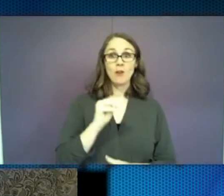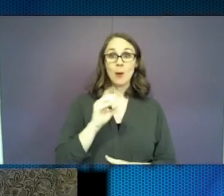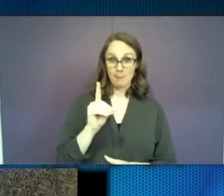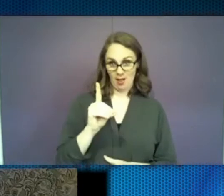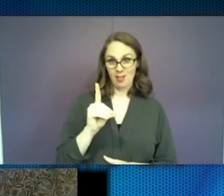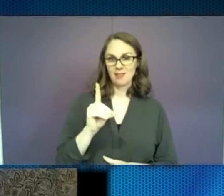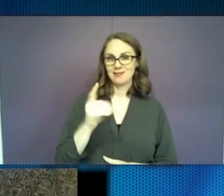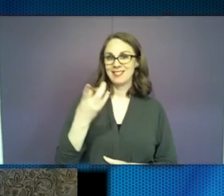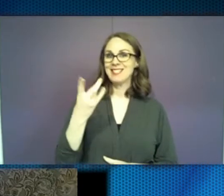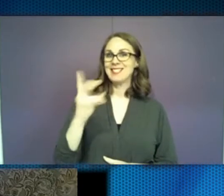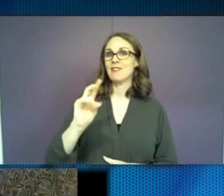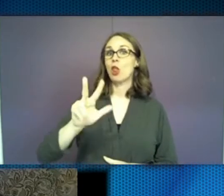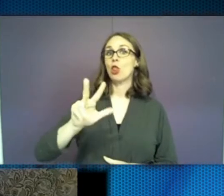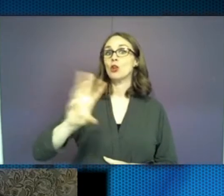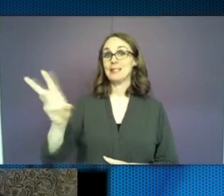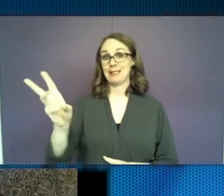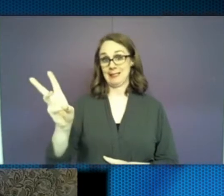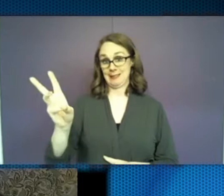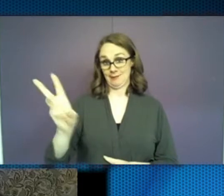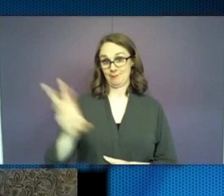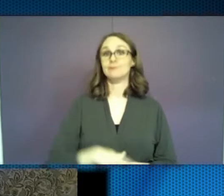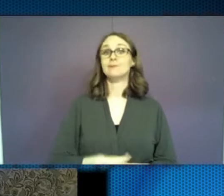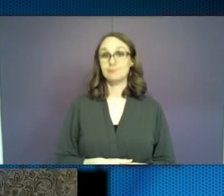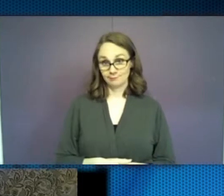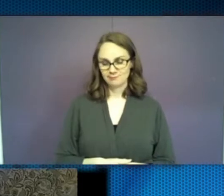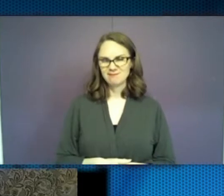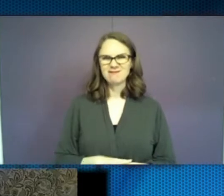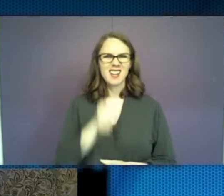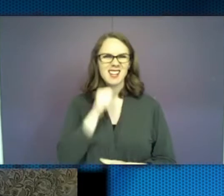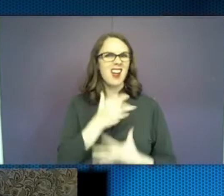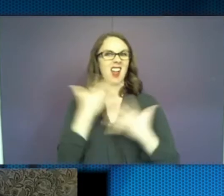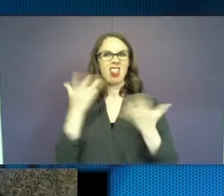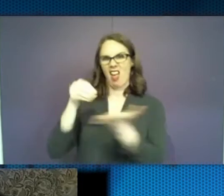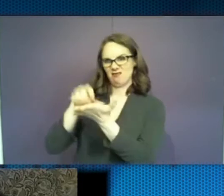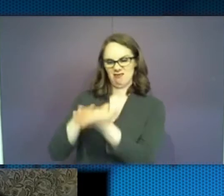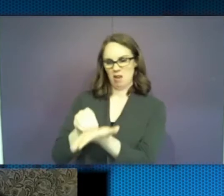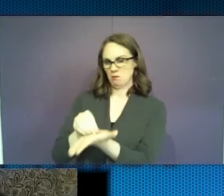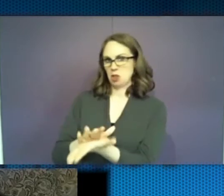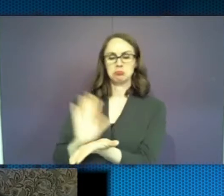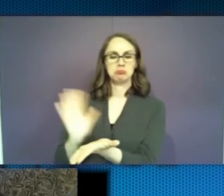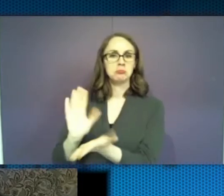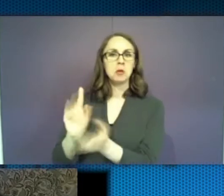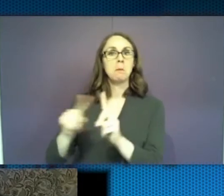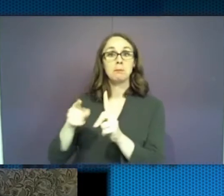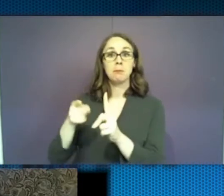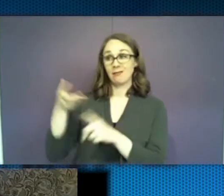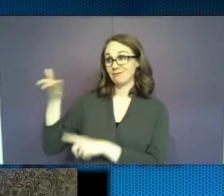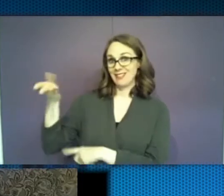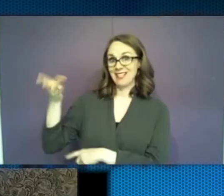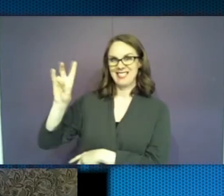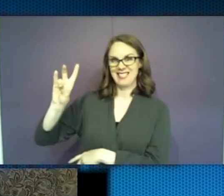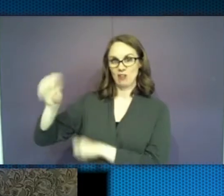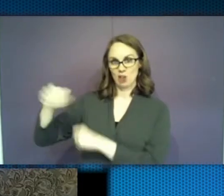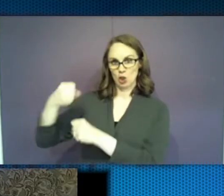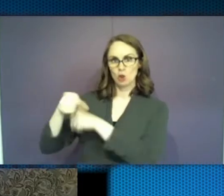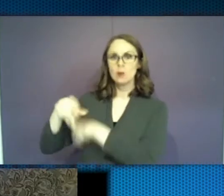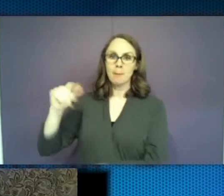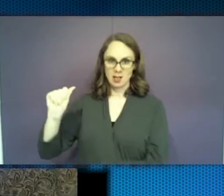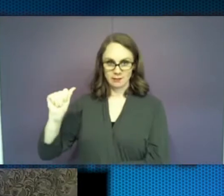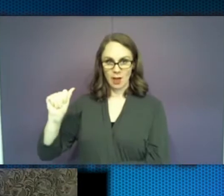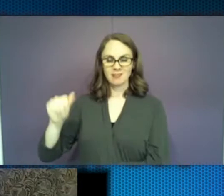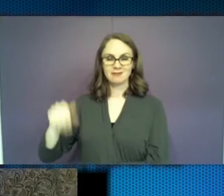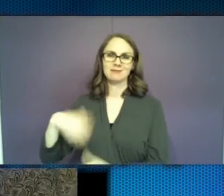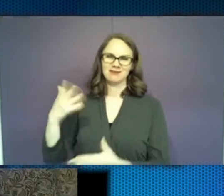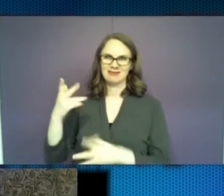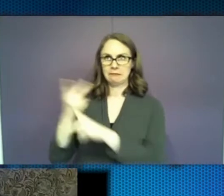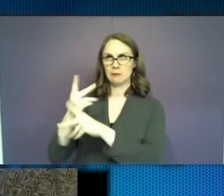in 1736. So we don't have a whole lot of documentation, but they were there for 7 years. So doing the math,